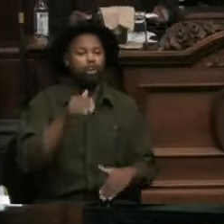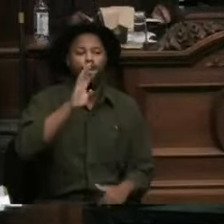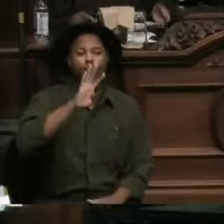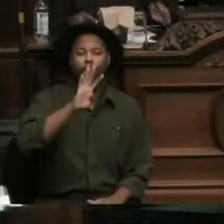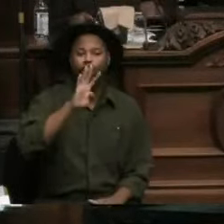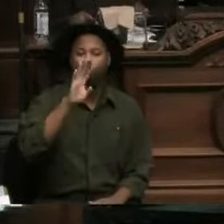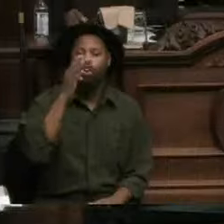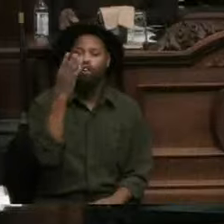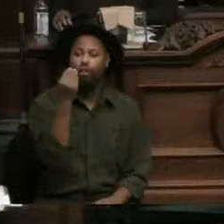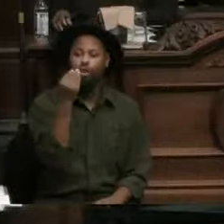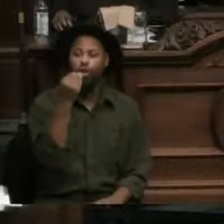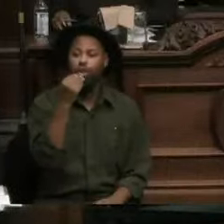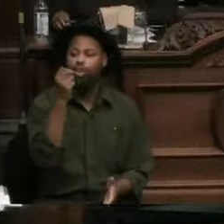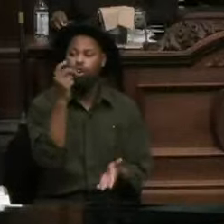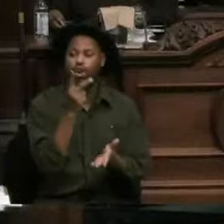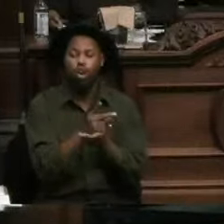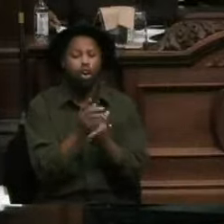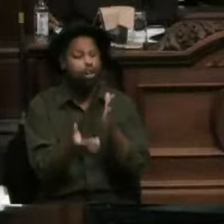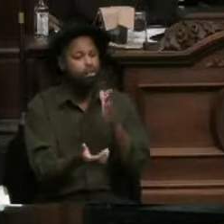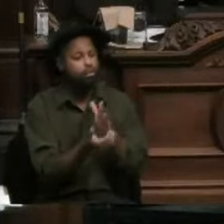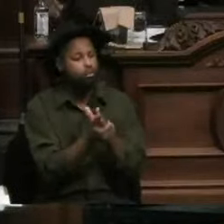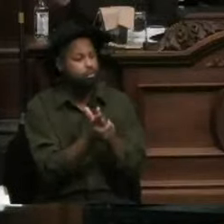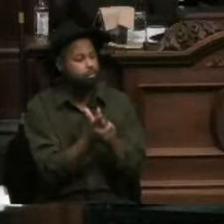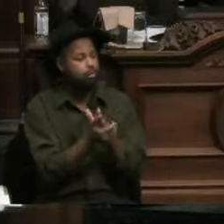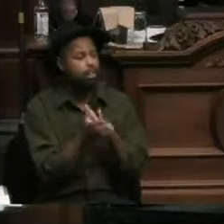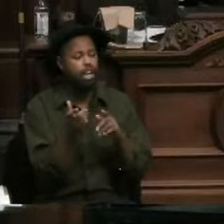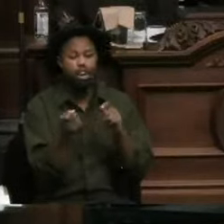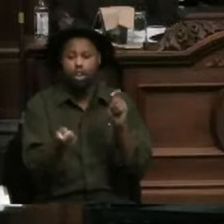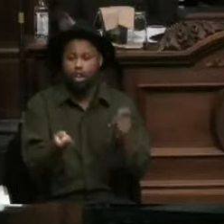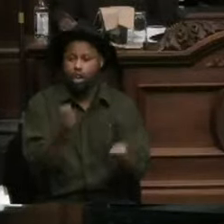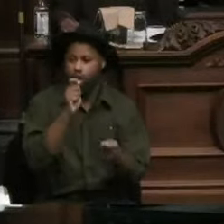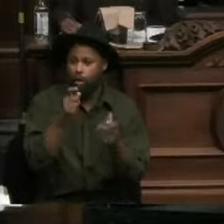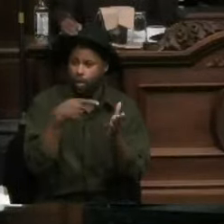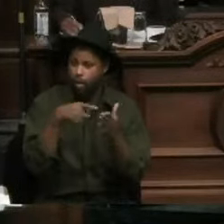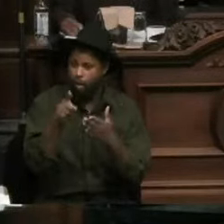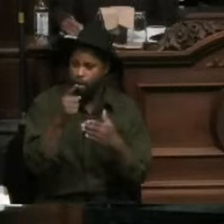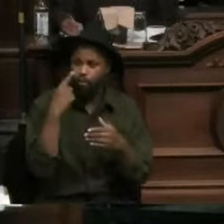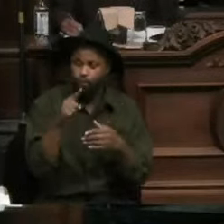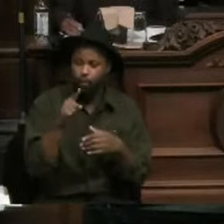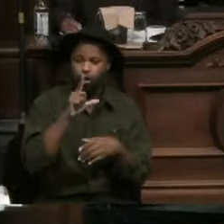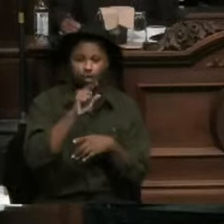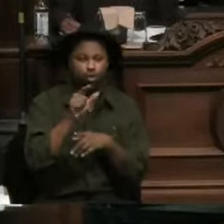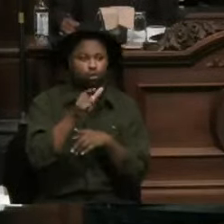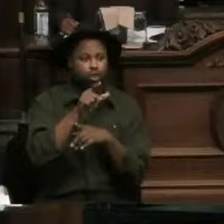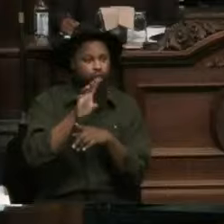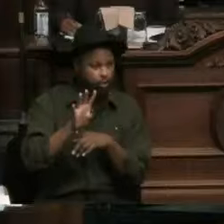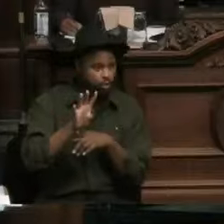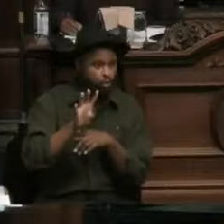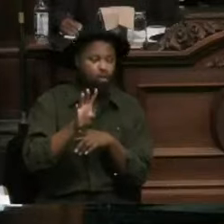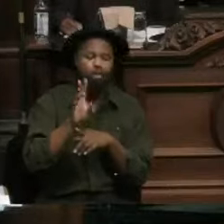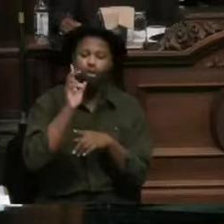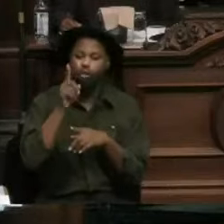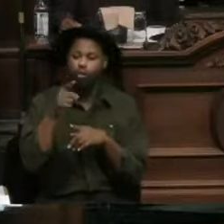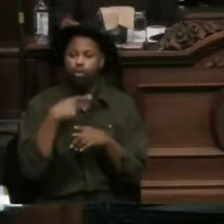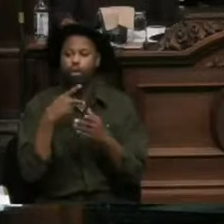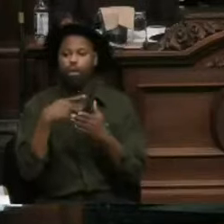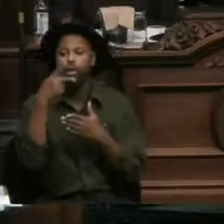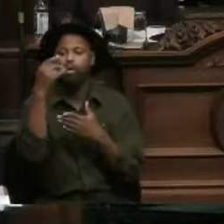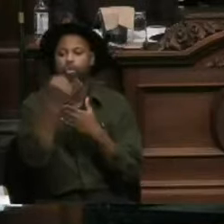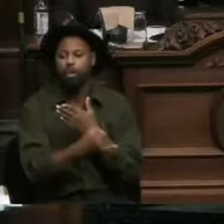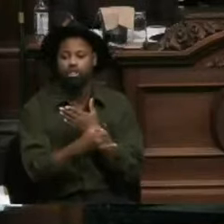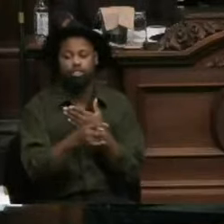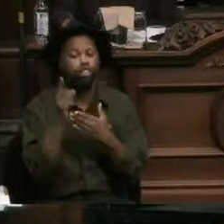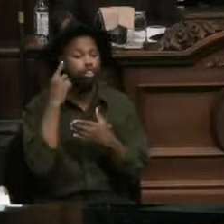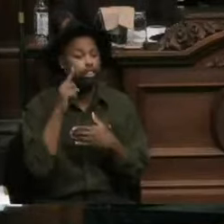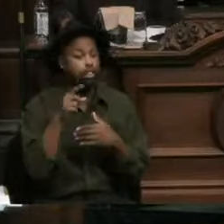414, authorizing a mandatory agreement and the alteration of pavement widths for the 2024 preventative maintenance project. All in favor, please say aye.